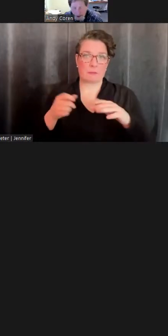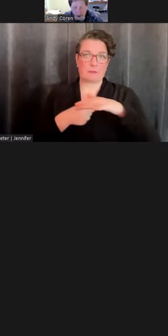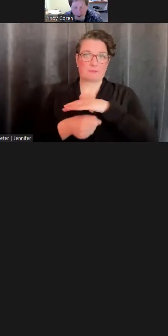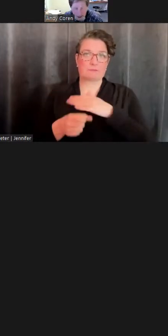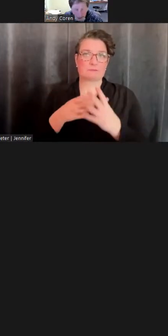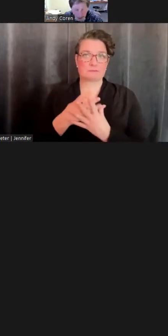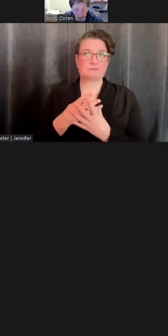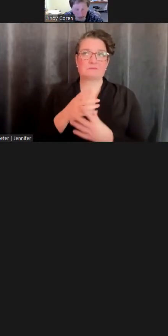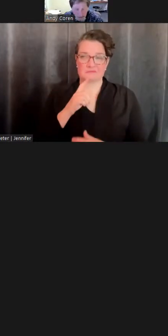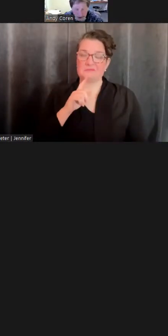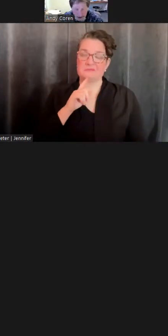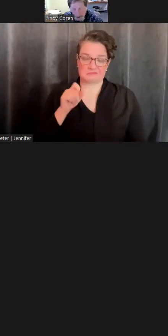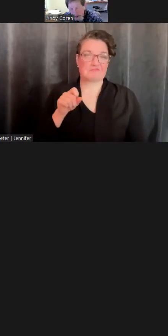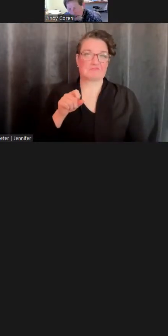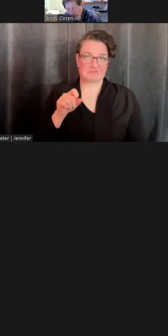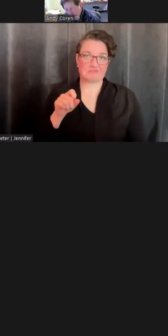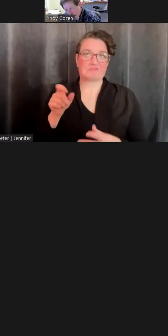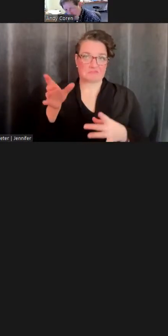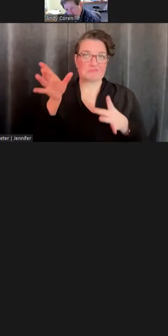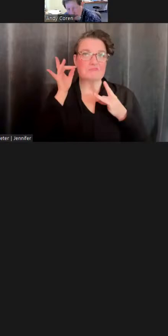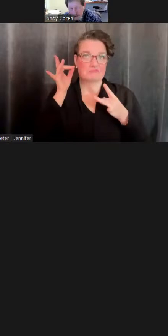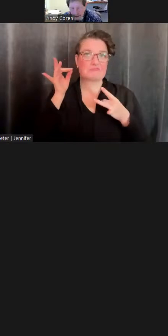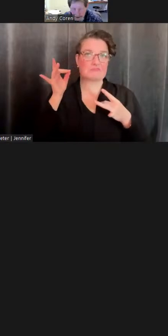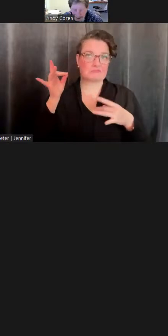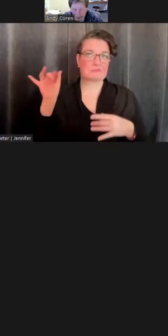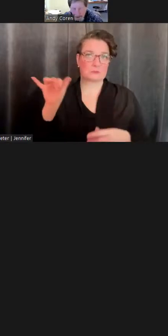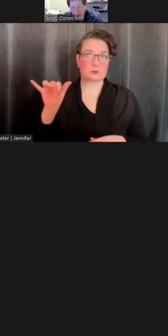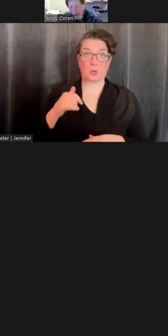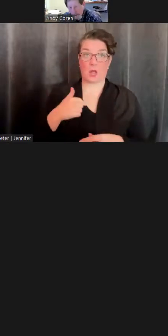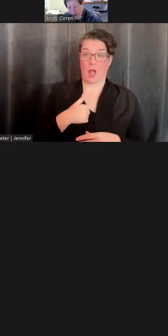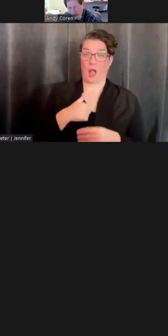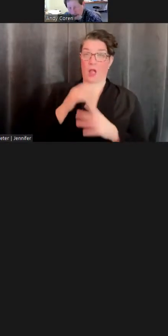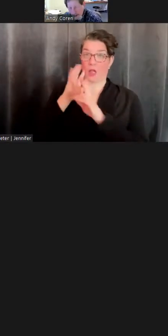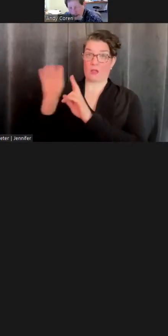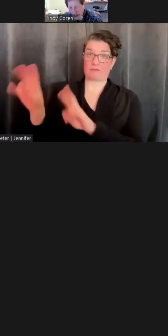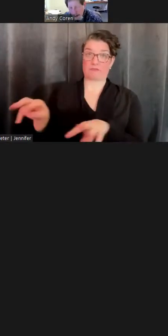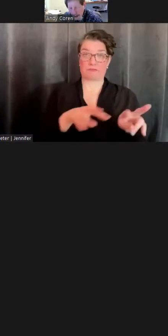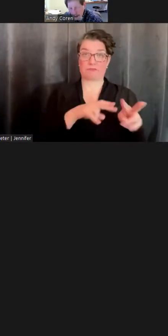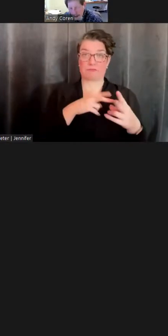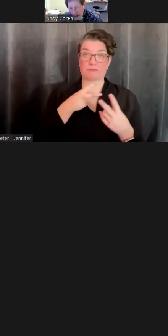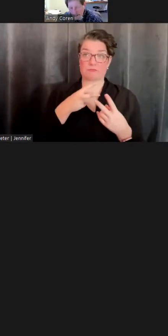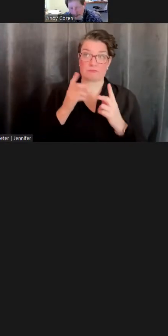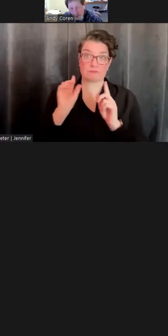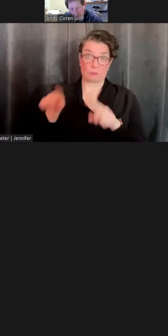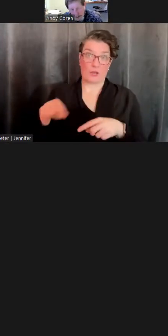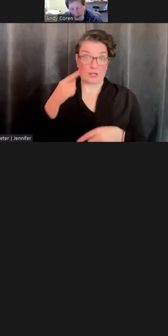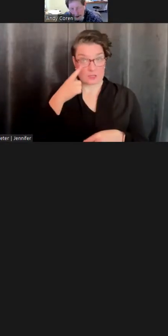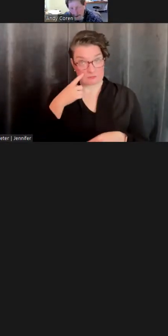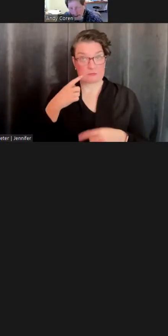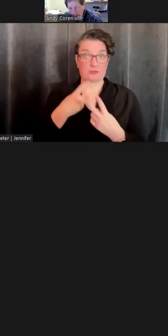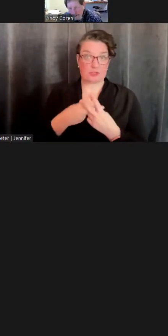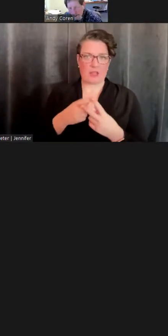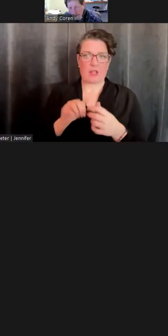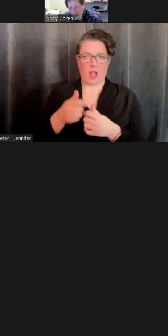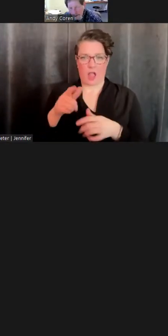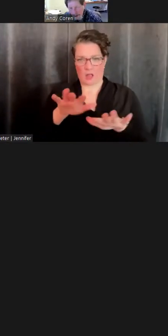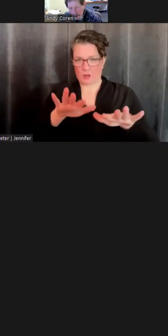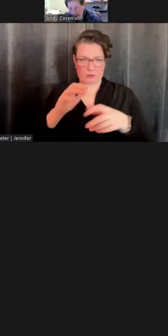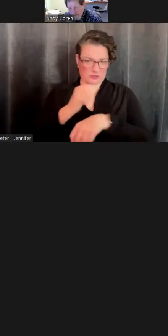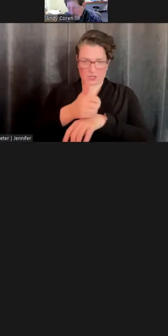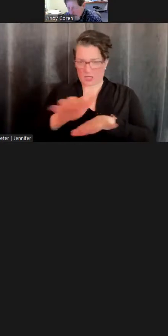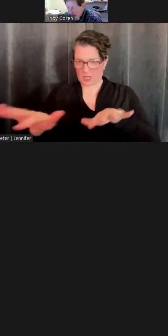I did an actual tour of the jail and got a sense of how it's laid out and how they're screening